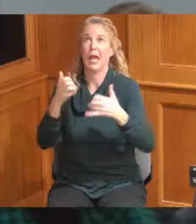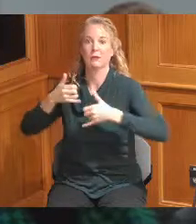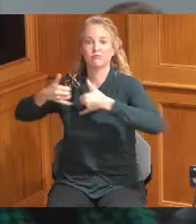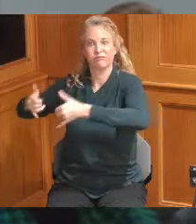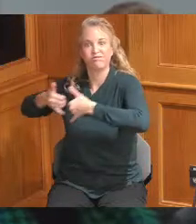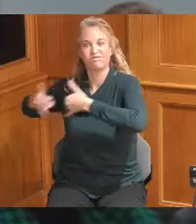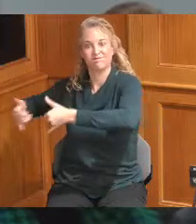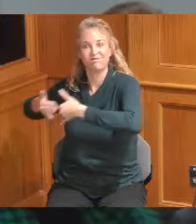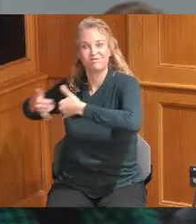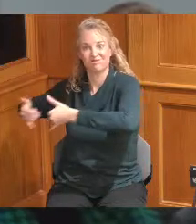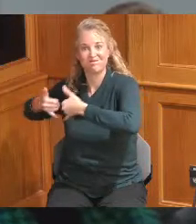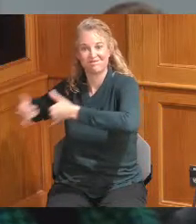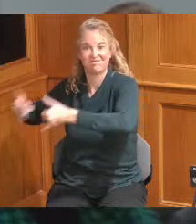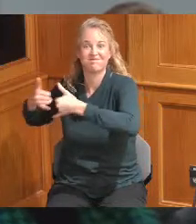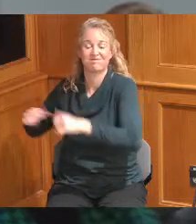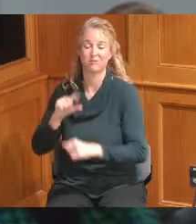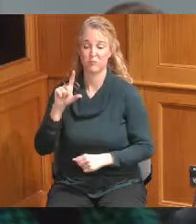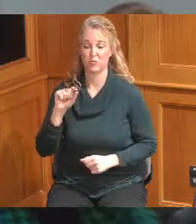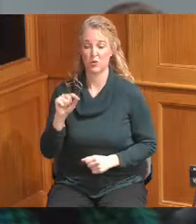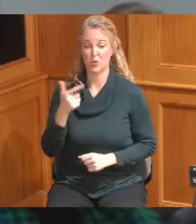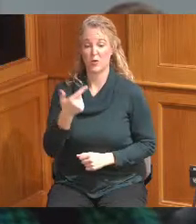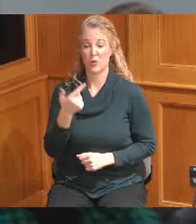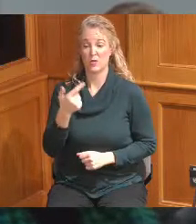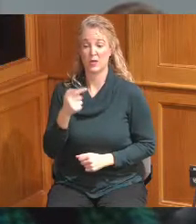awards, the 2021